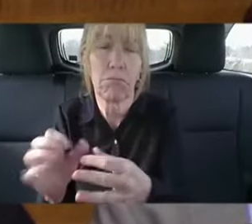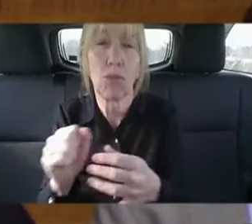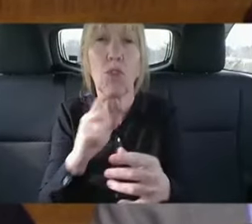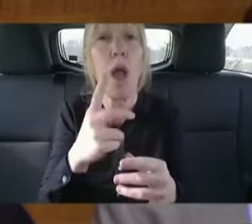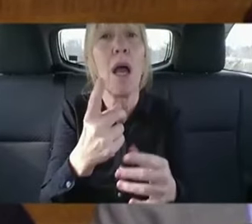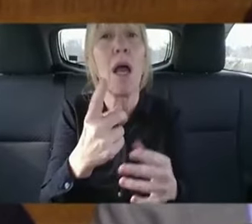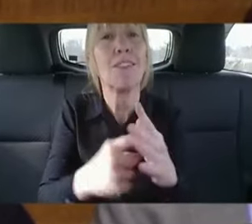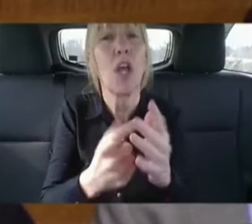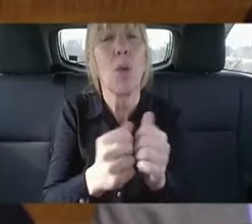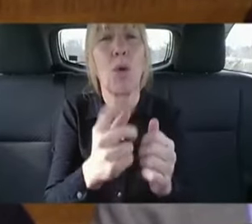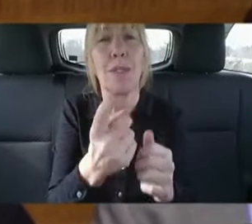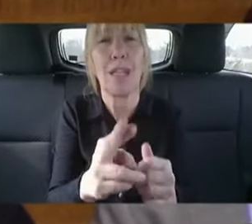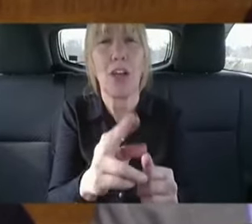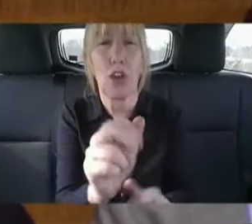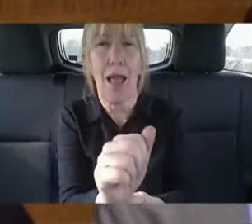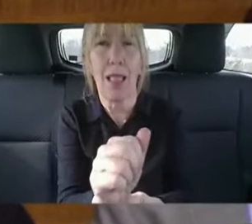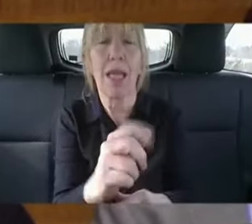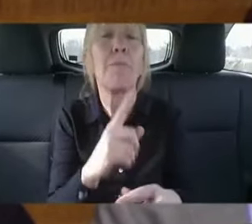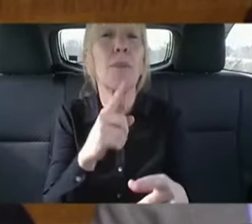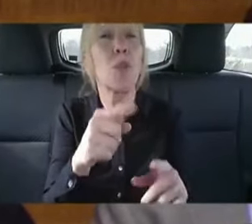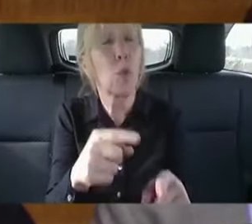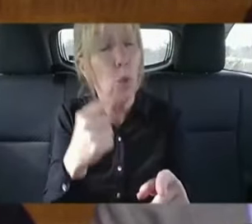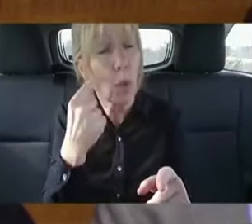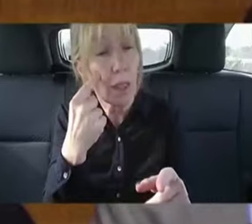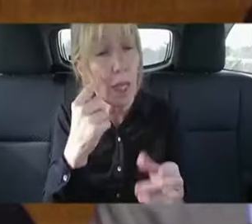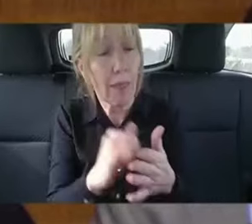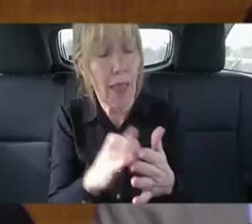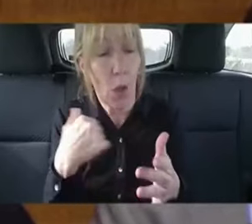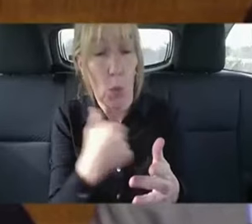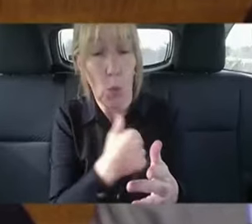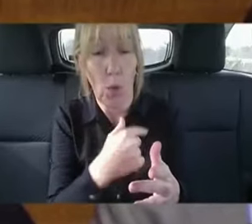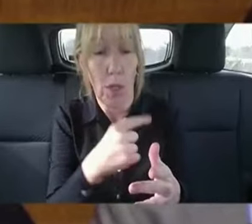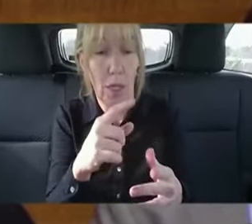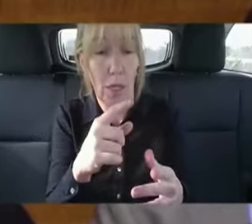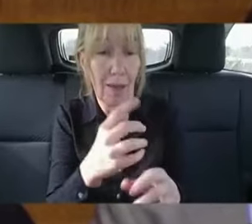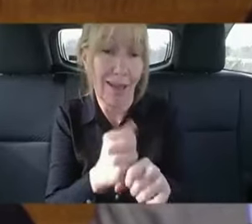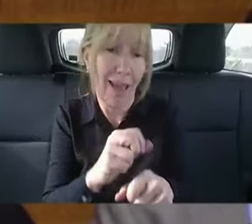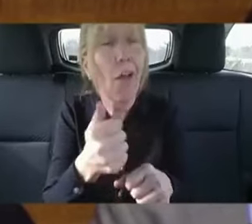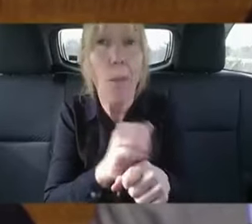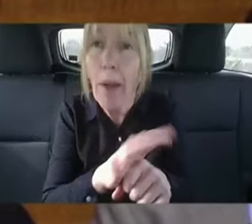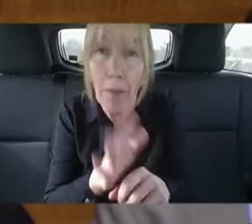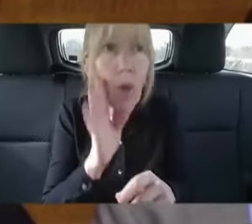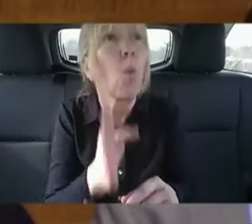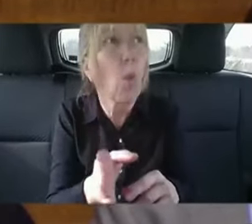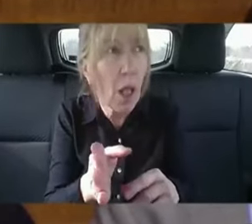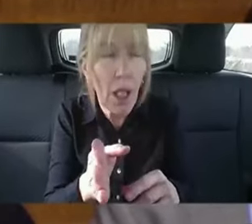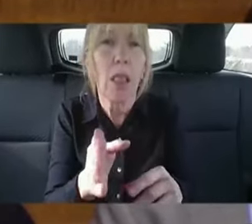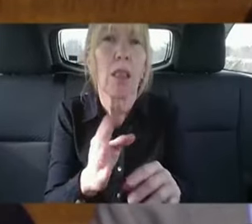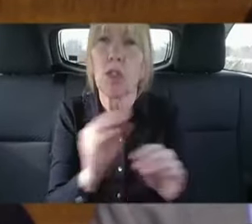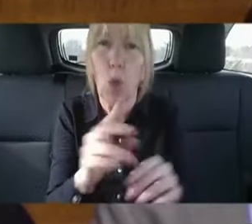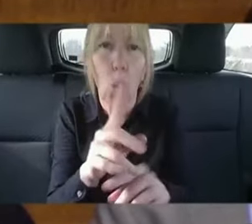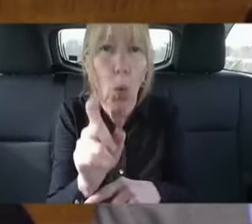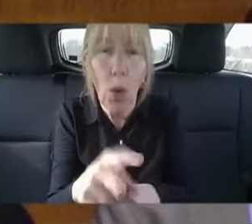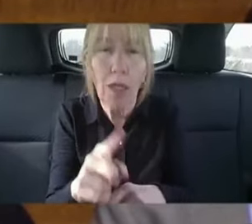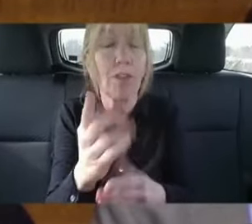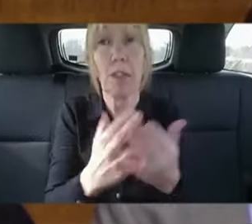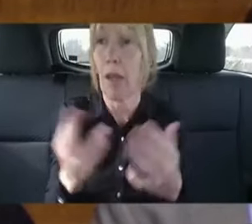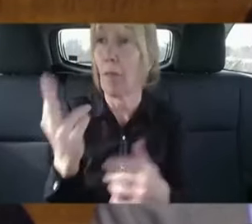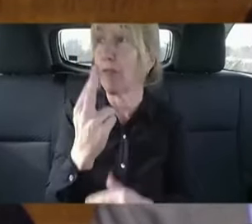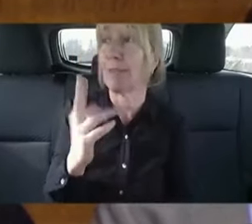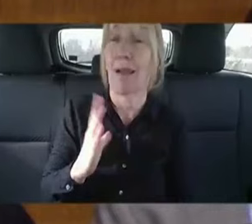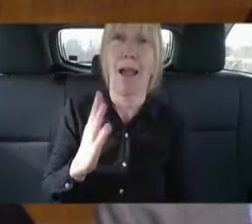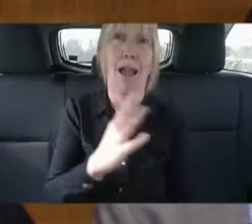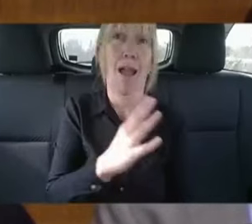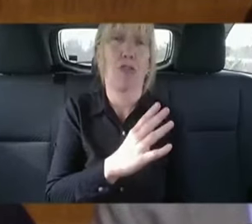Al-Ali. Do you think we are going to get other pandemics, there's no question. For some reason, Congress doesn't seem willing to